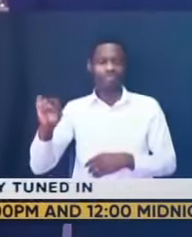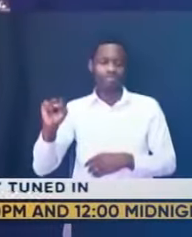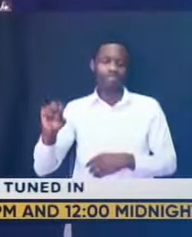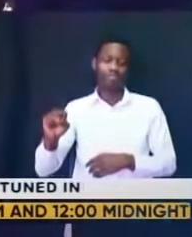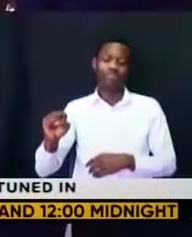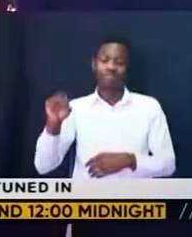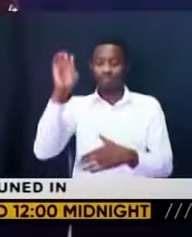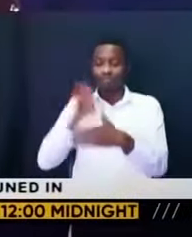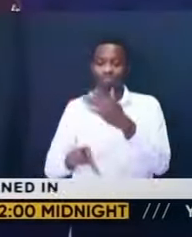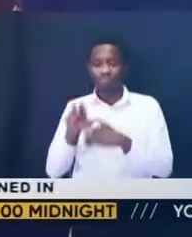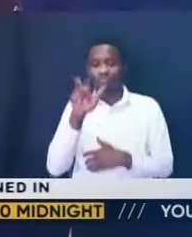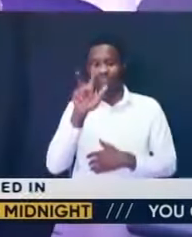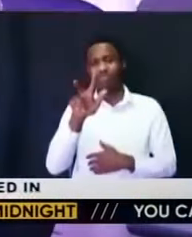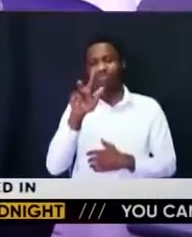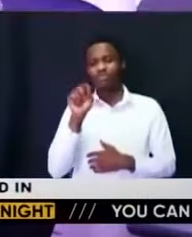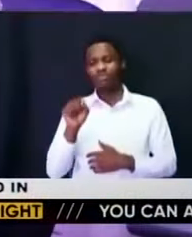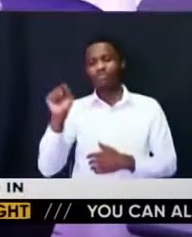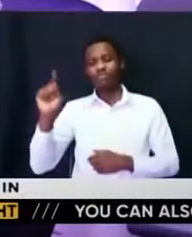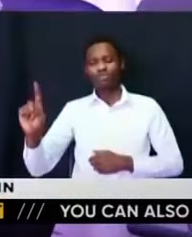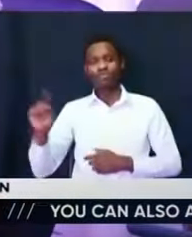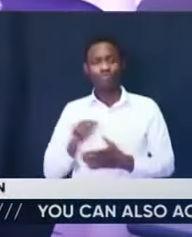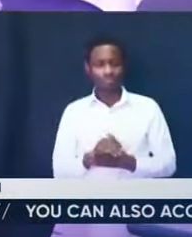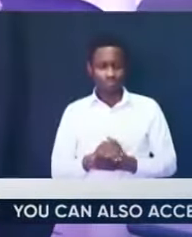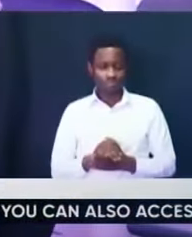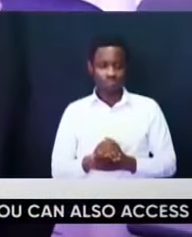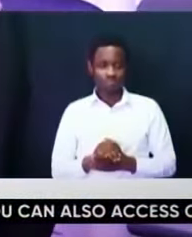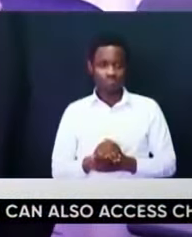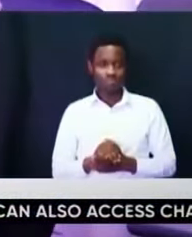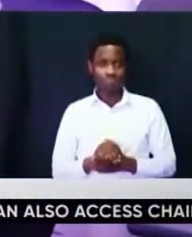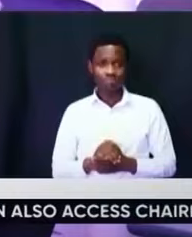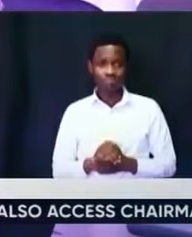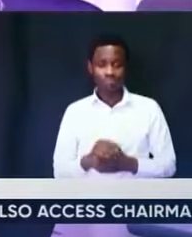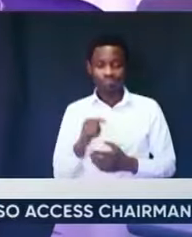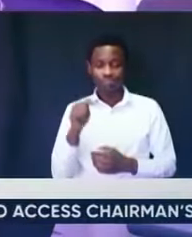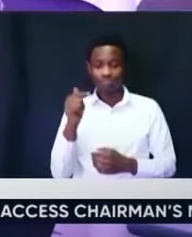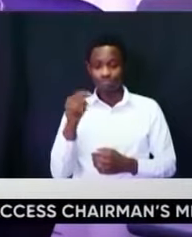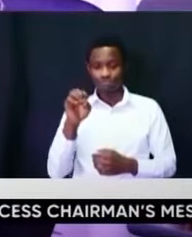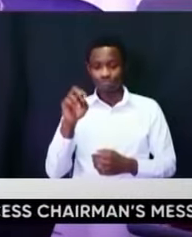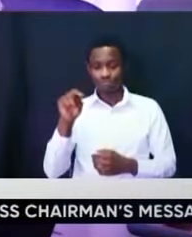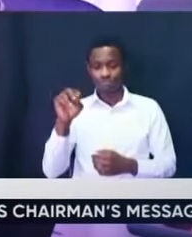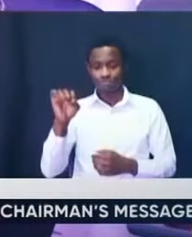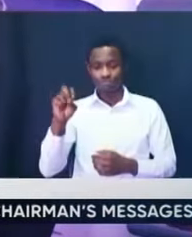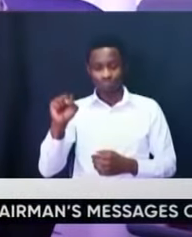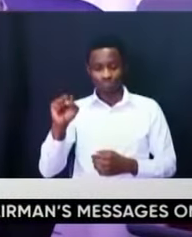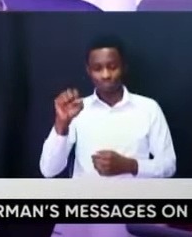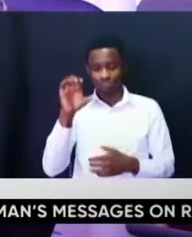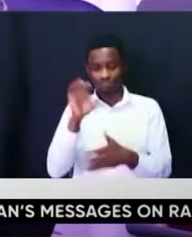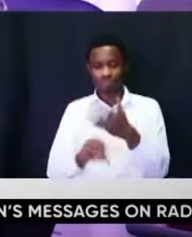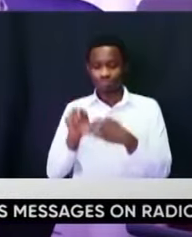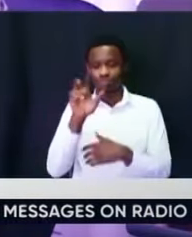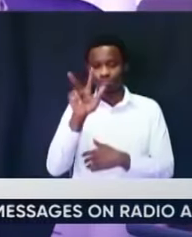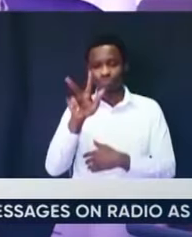3:9 last week we I touched on Genesis 3 I'll read verse 9 10 and